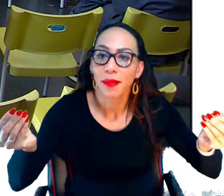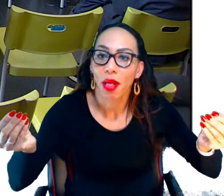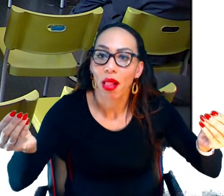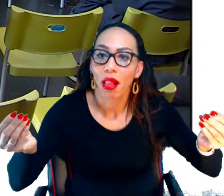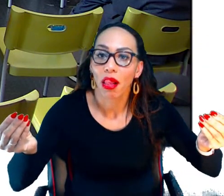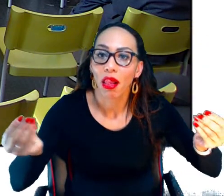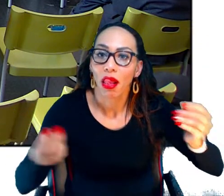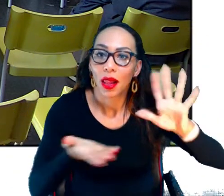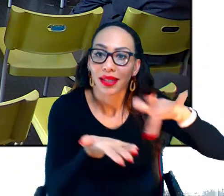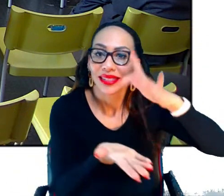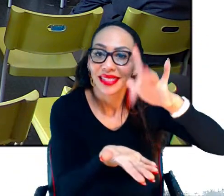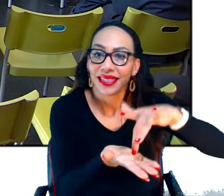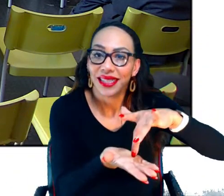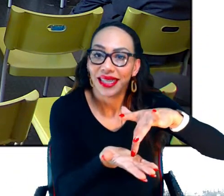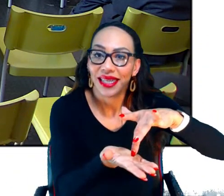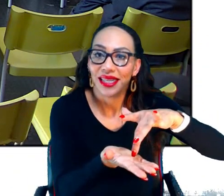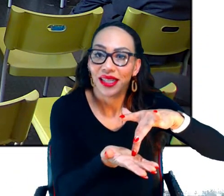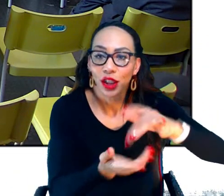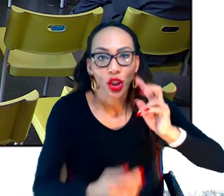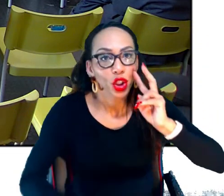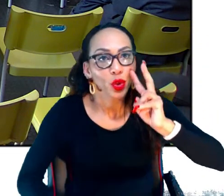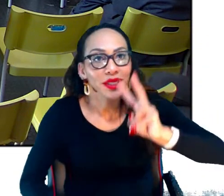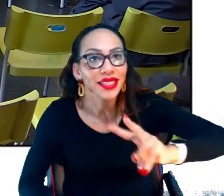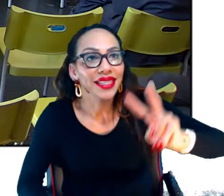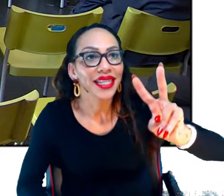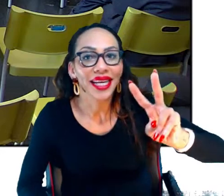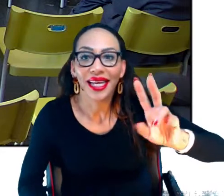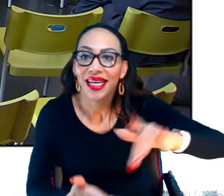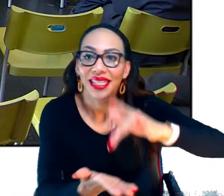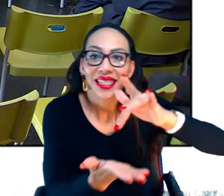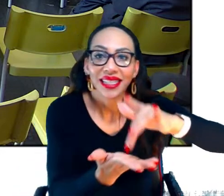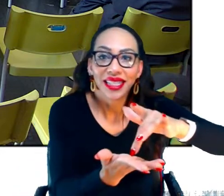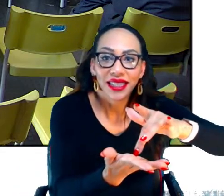and a different future alternative.